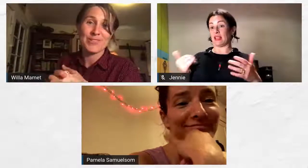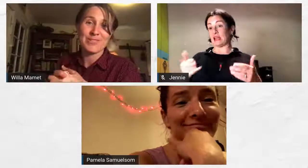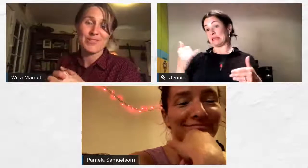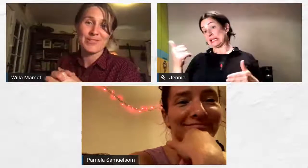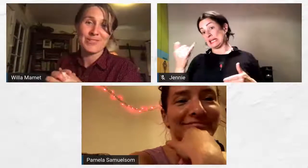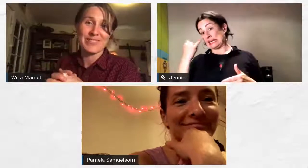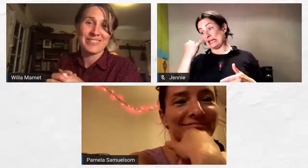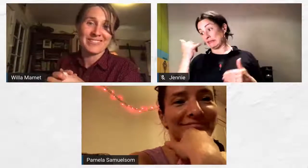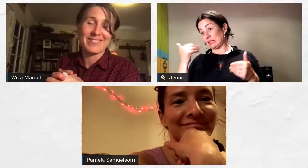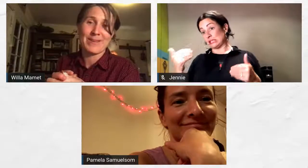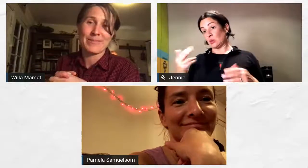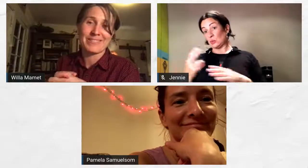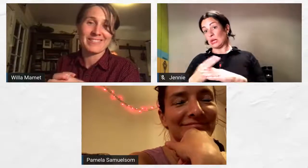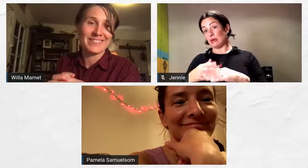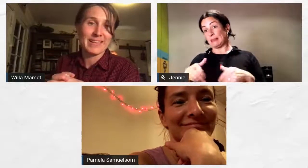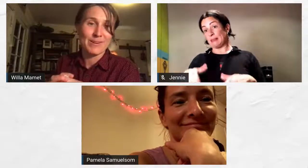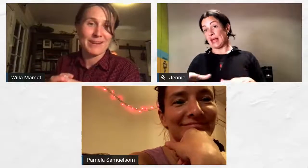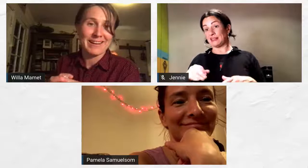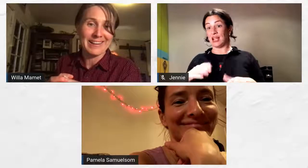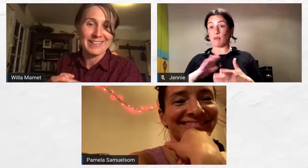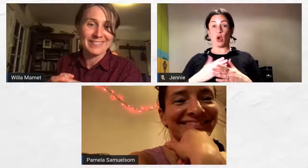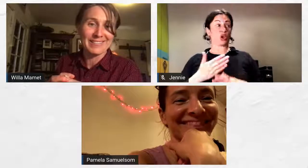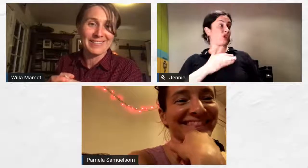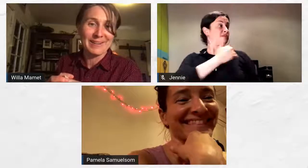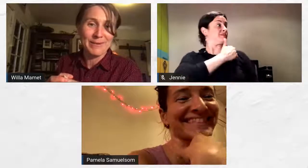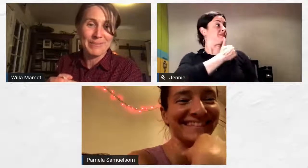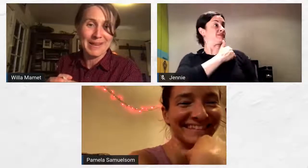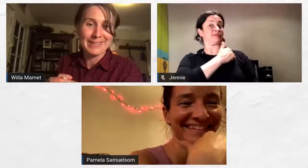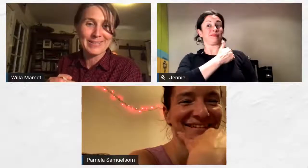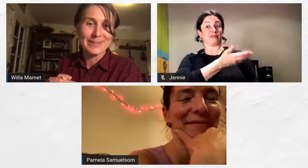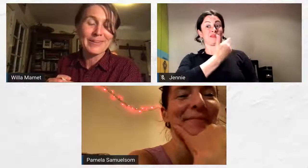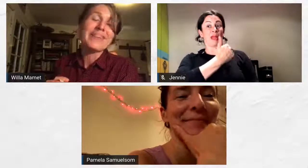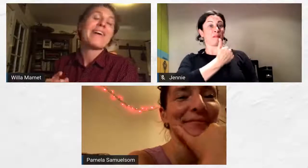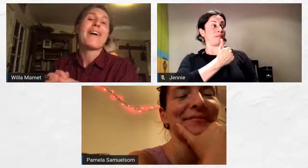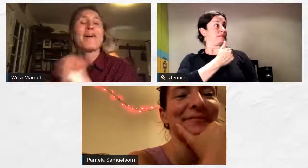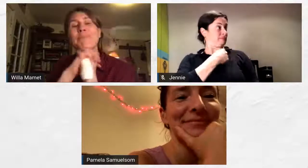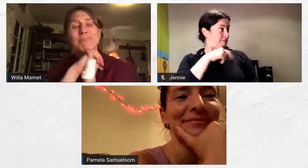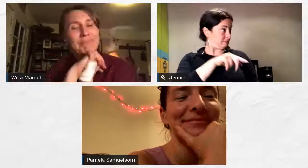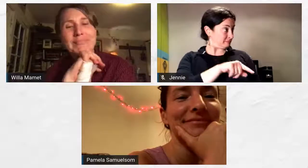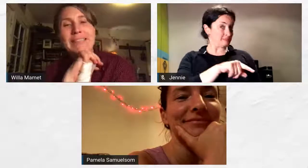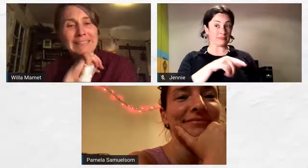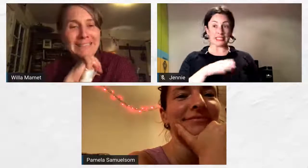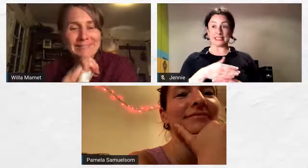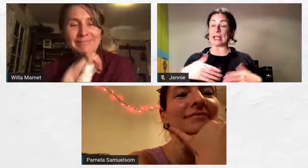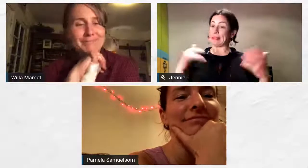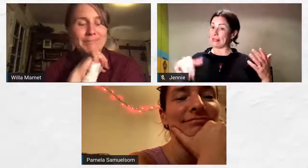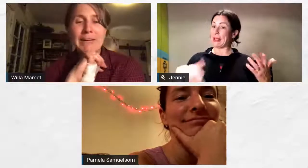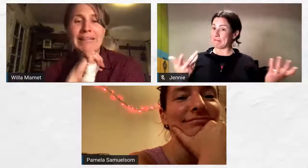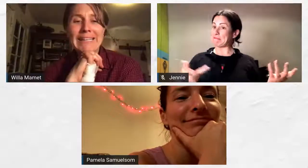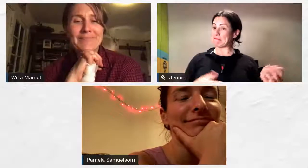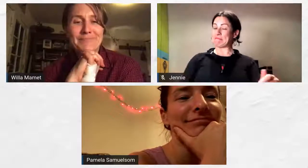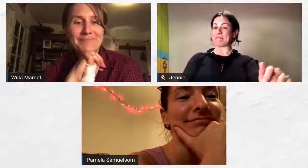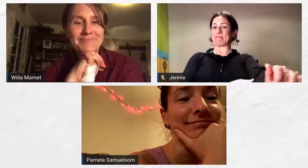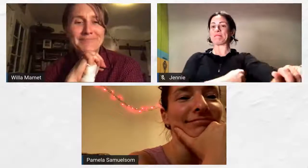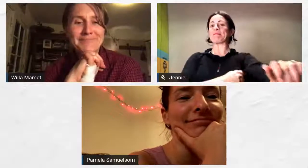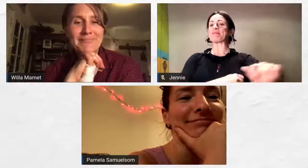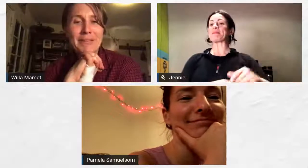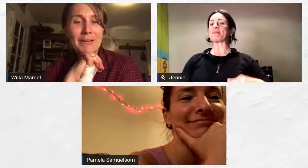your partner just told you to come and sing already on their open mic. So, my